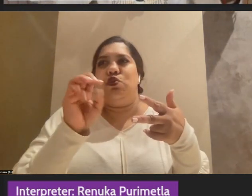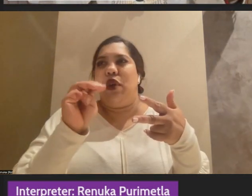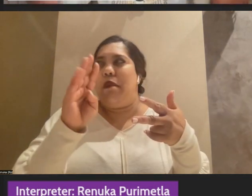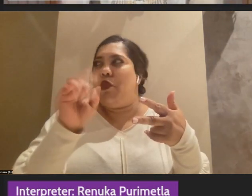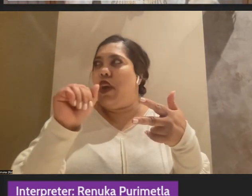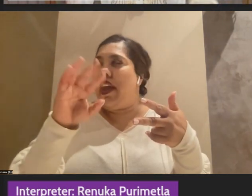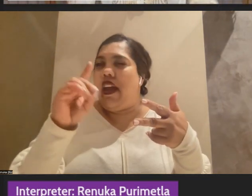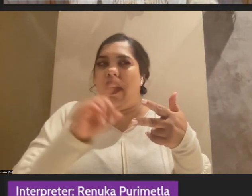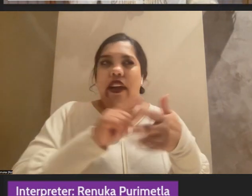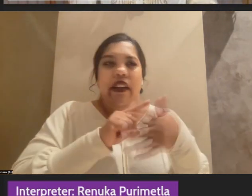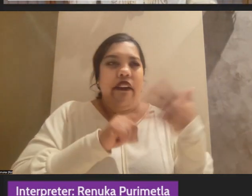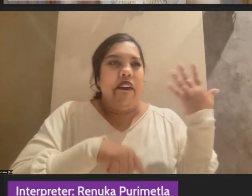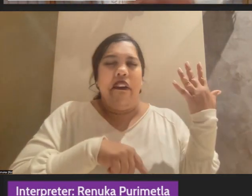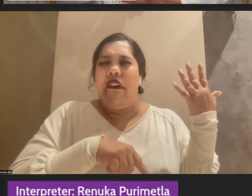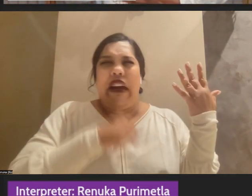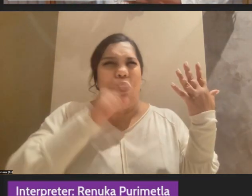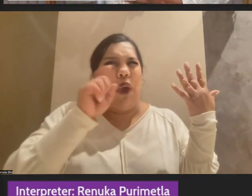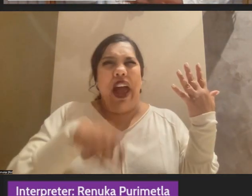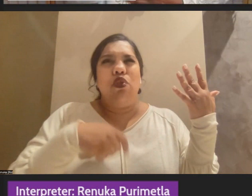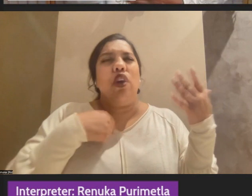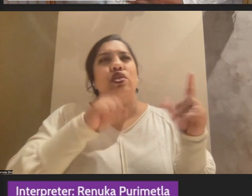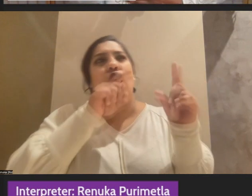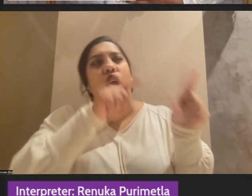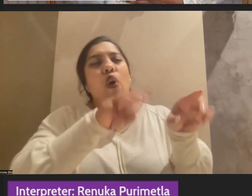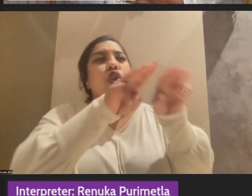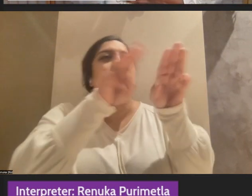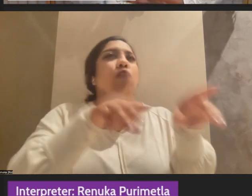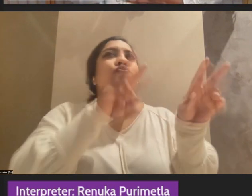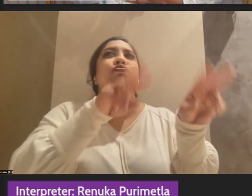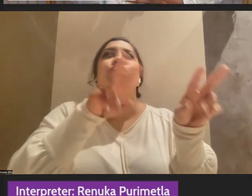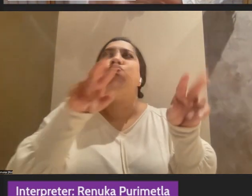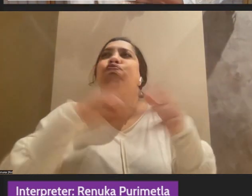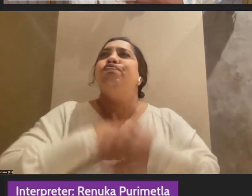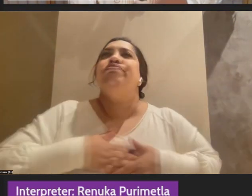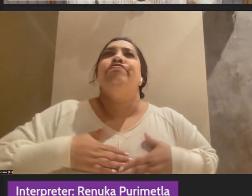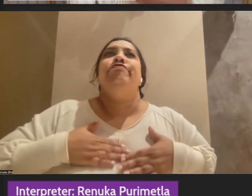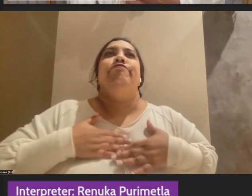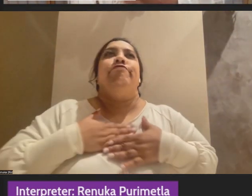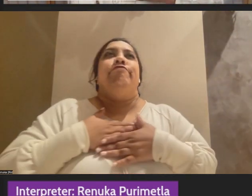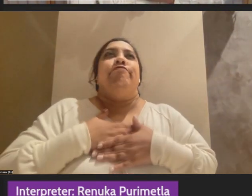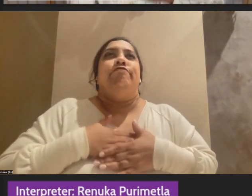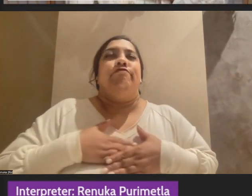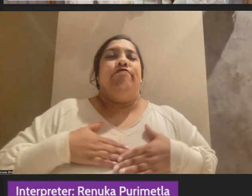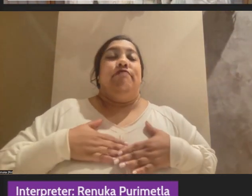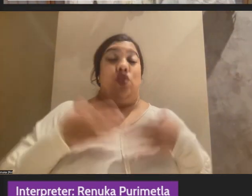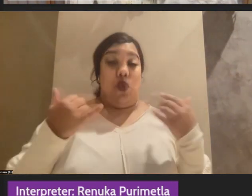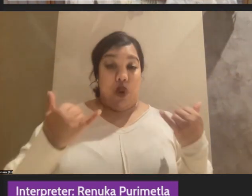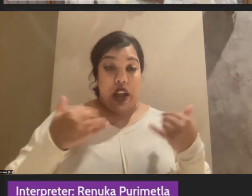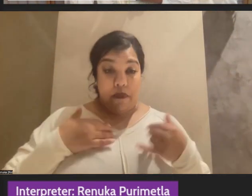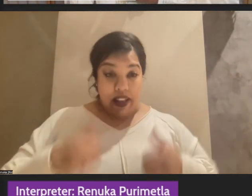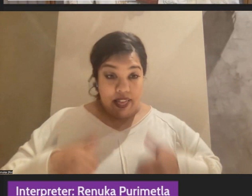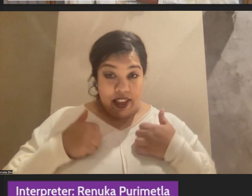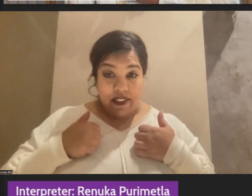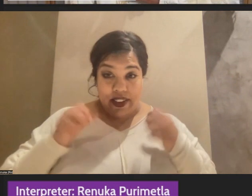I can simply enjoy. Can I do that with my own life, though? Can I simply enjoy what it